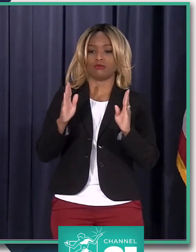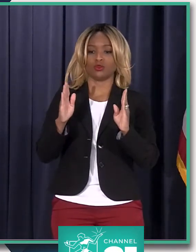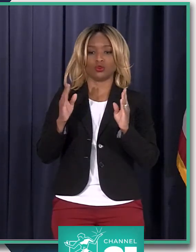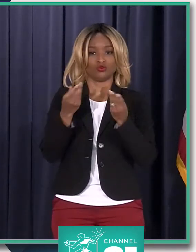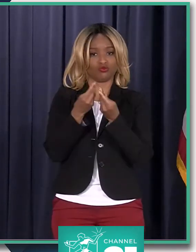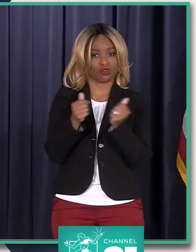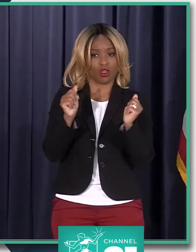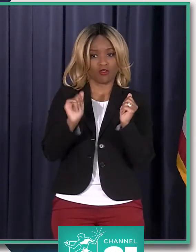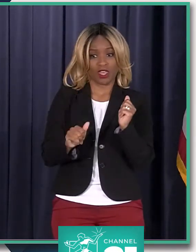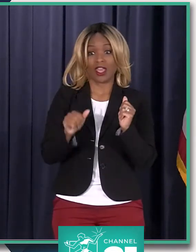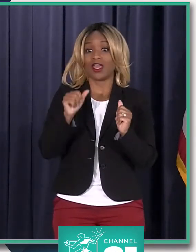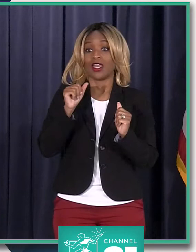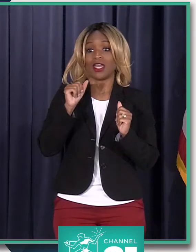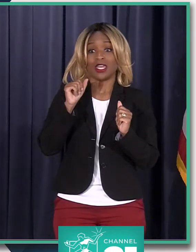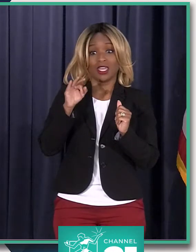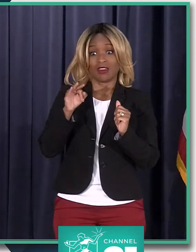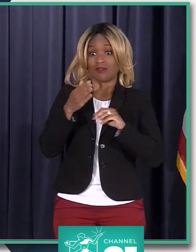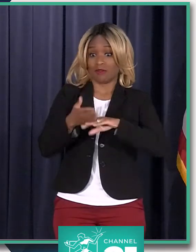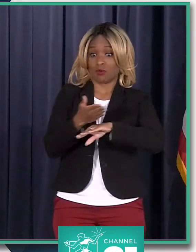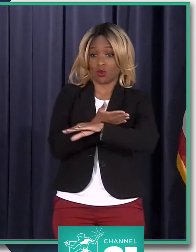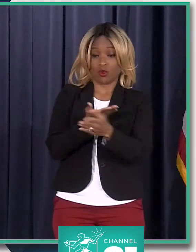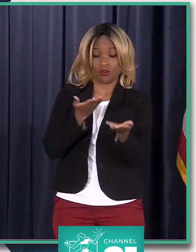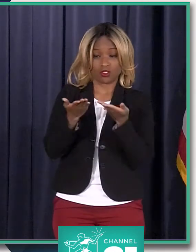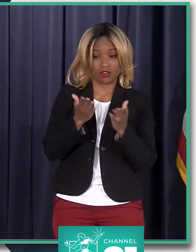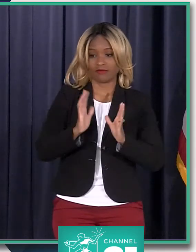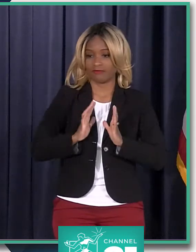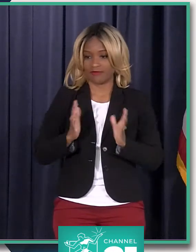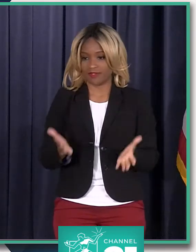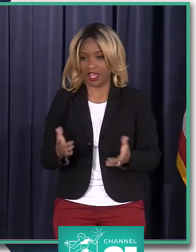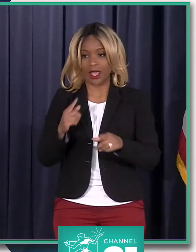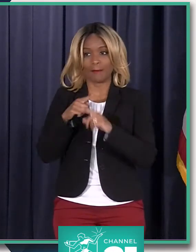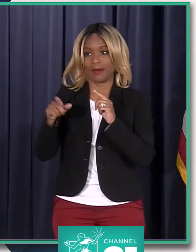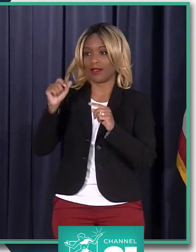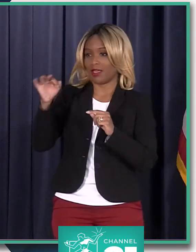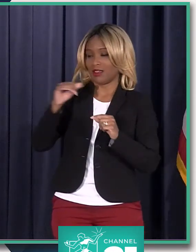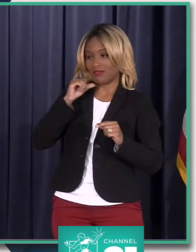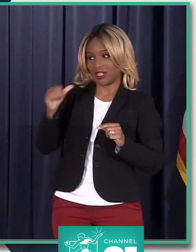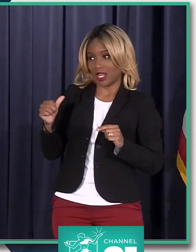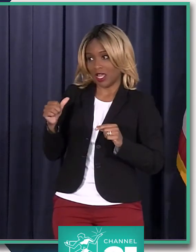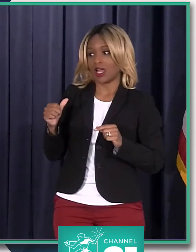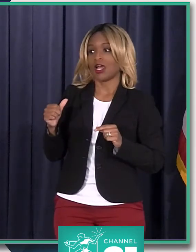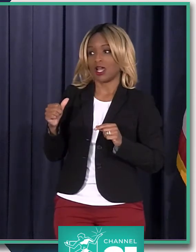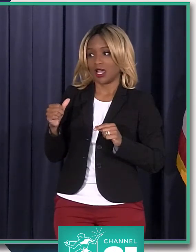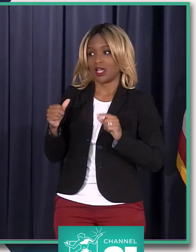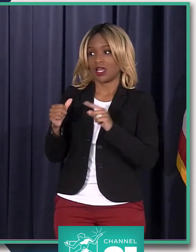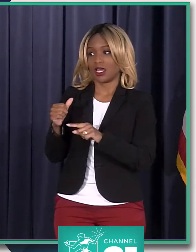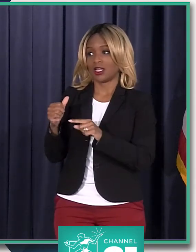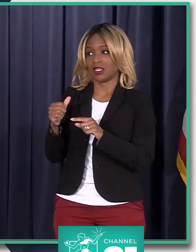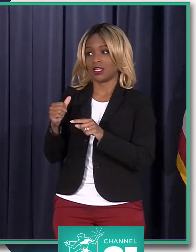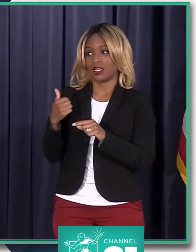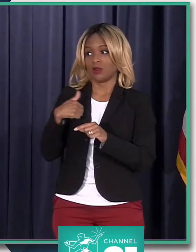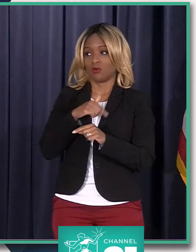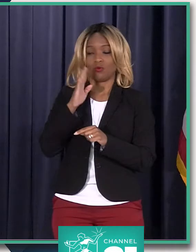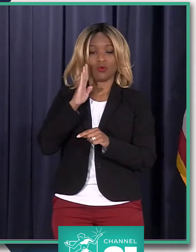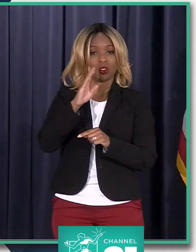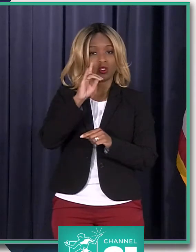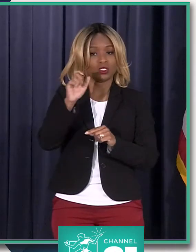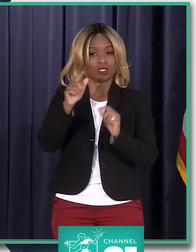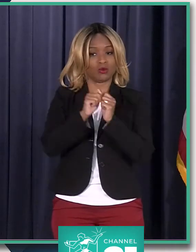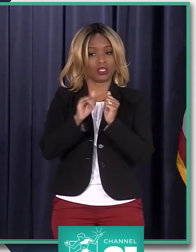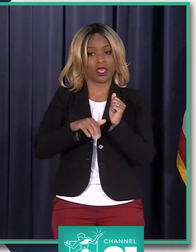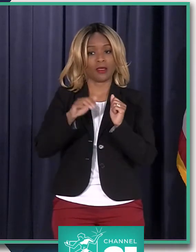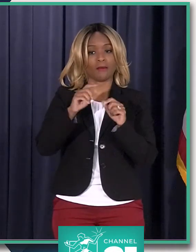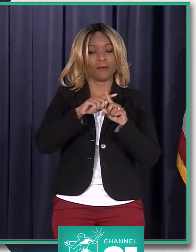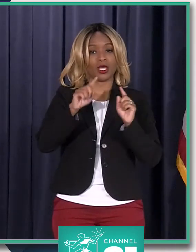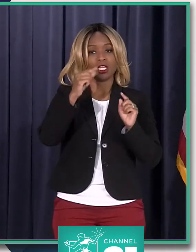If they cure it and improve their service, that's fine. But if they don't, then we're going to deal with it. But GFL on the other